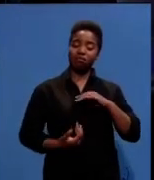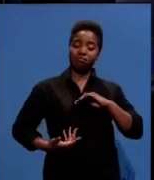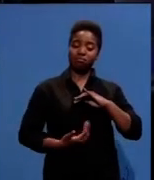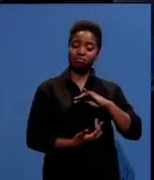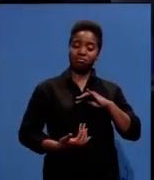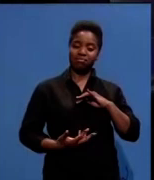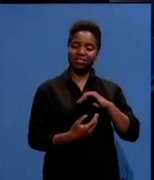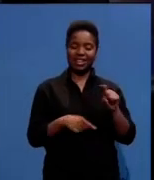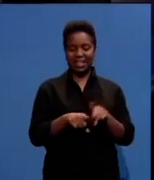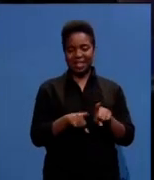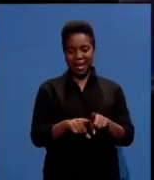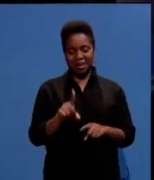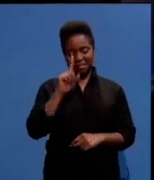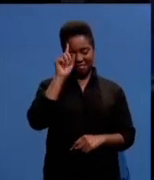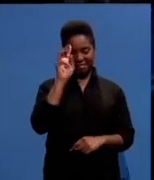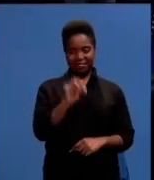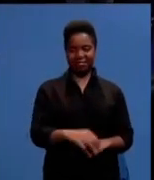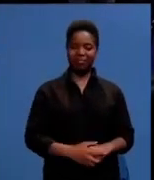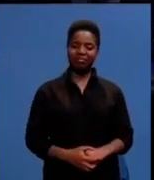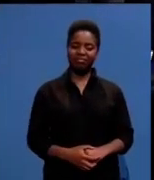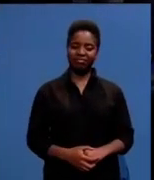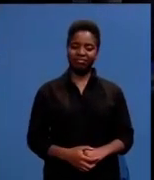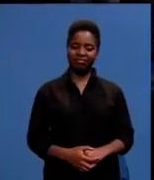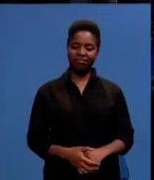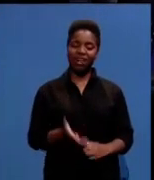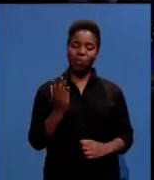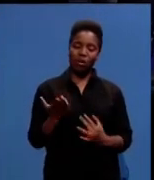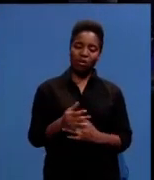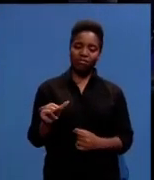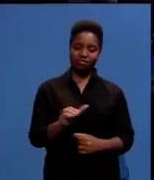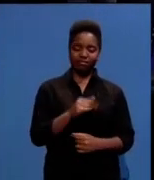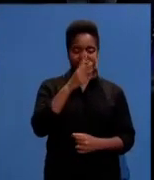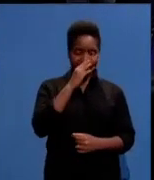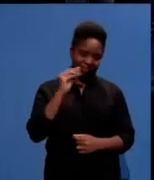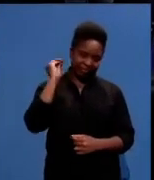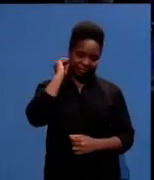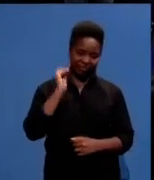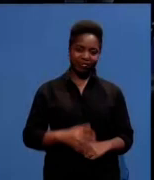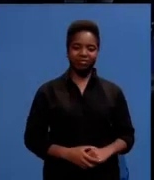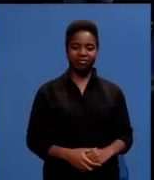following in the footsteps of the great man. Stay with us as we honor the memory of Tata Madiba.